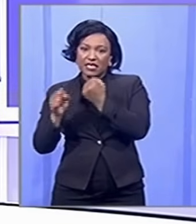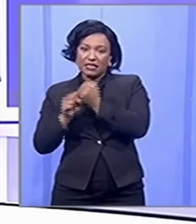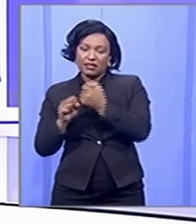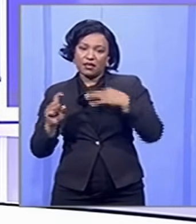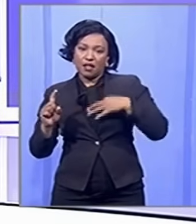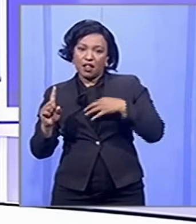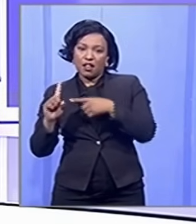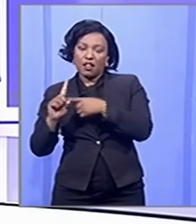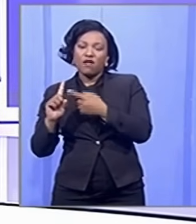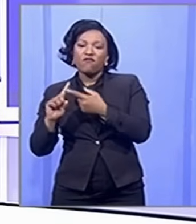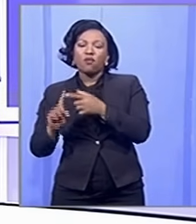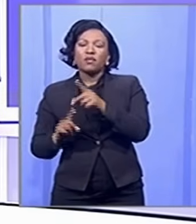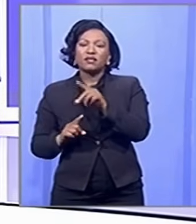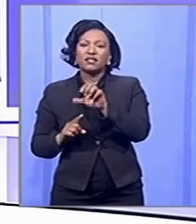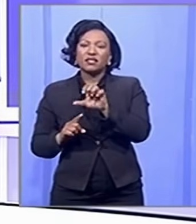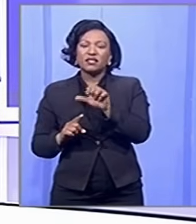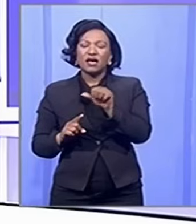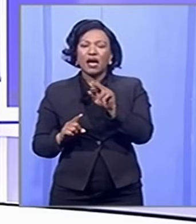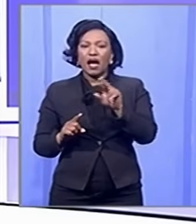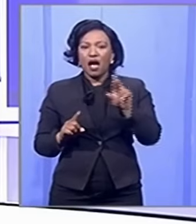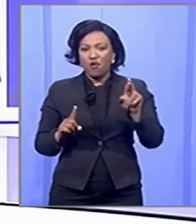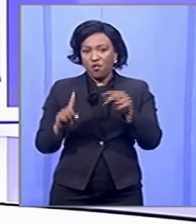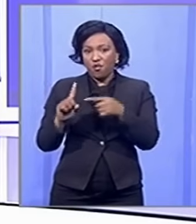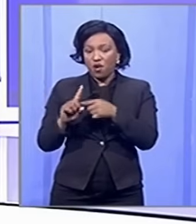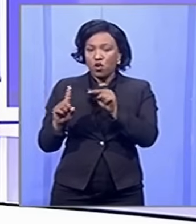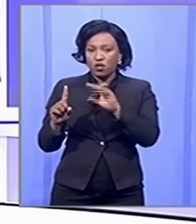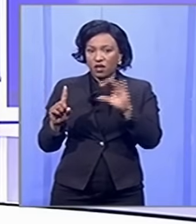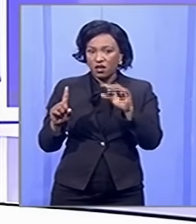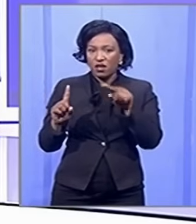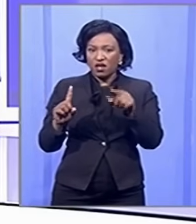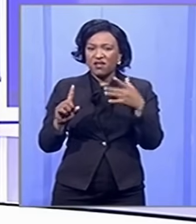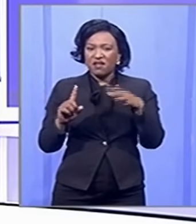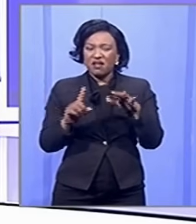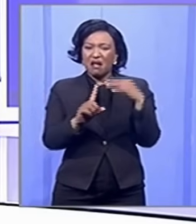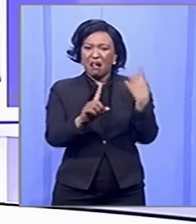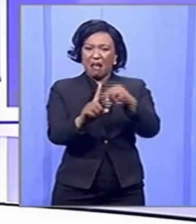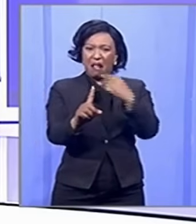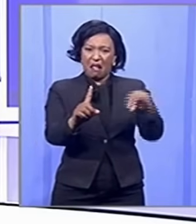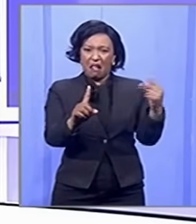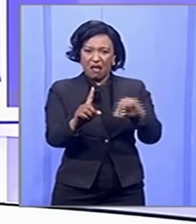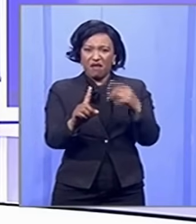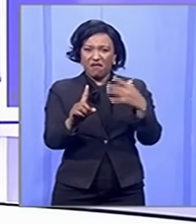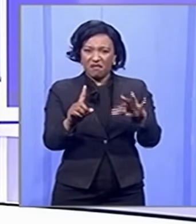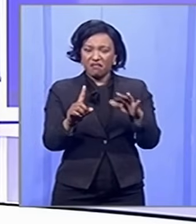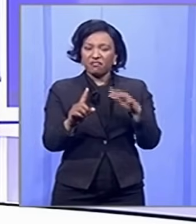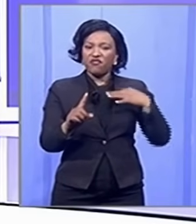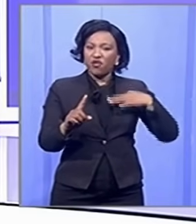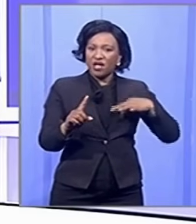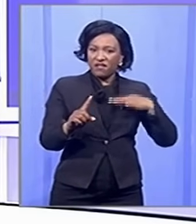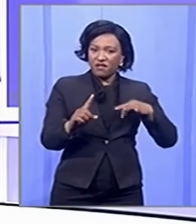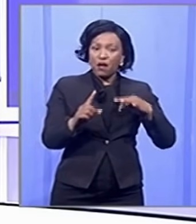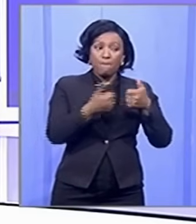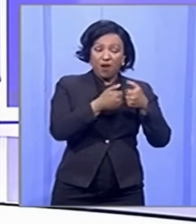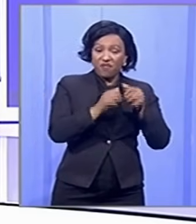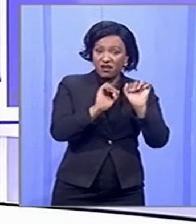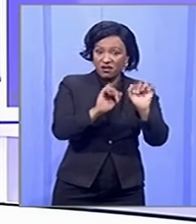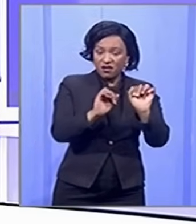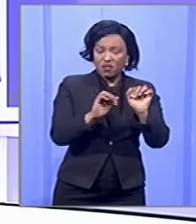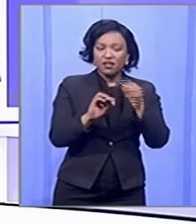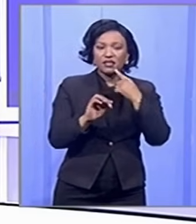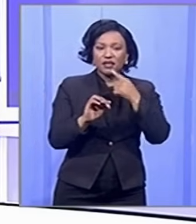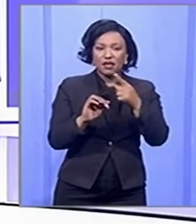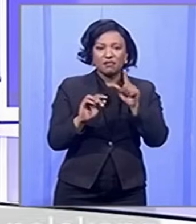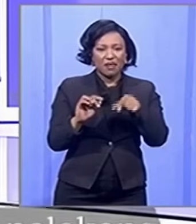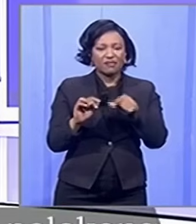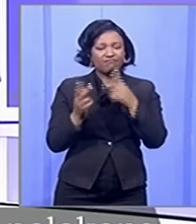Kapa Leboa yo a hlokofetšego morago ga go bethwa le go katwa ke lesogana la gagwe ba nyaka gore go golegwe ka